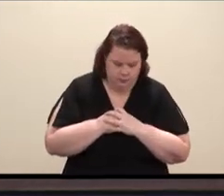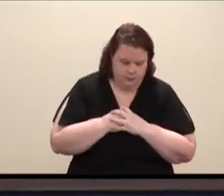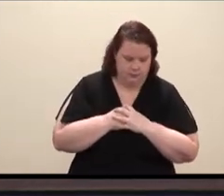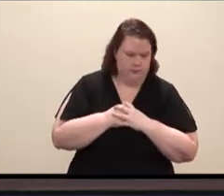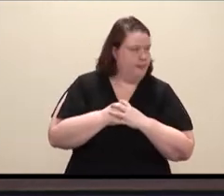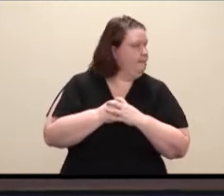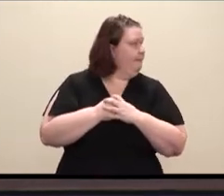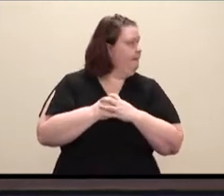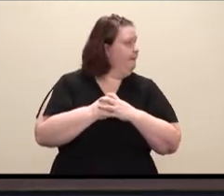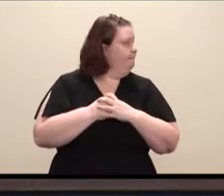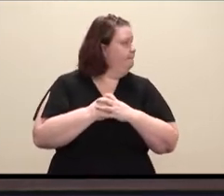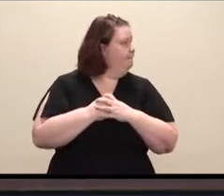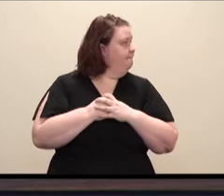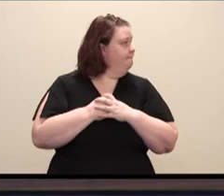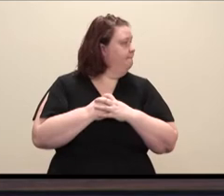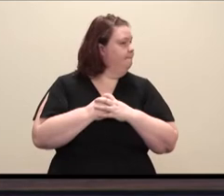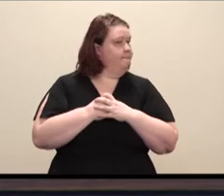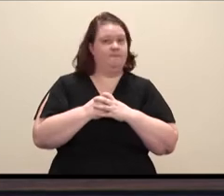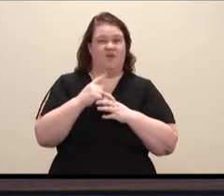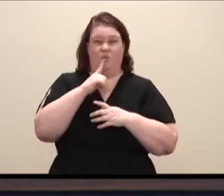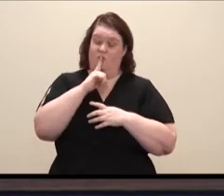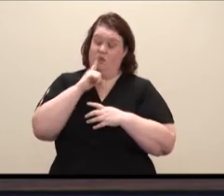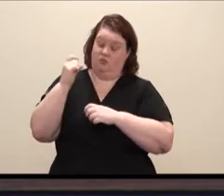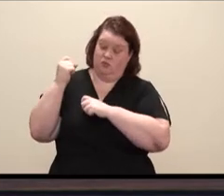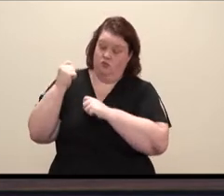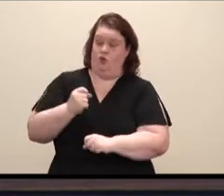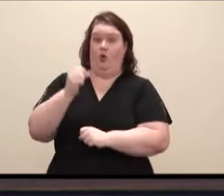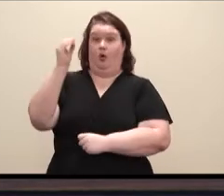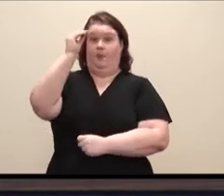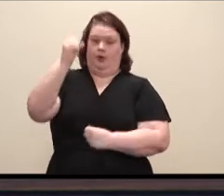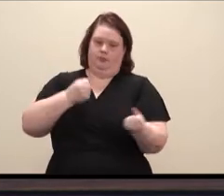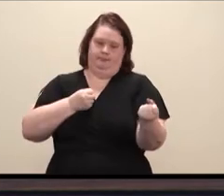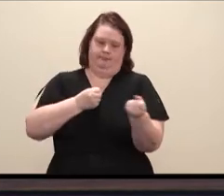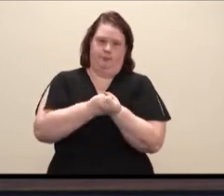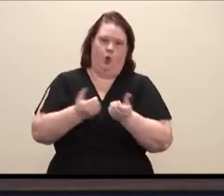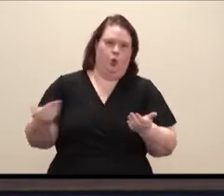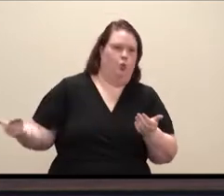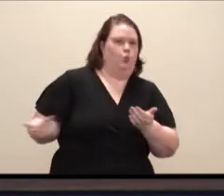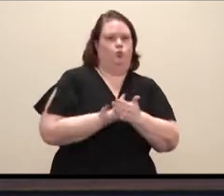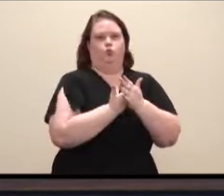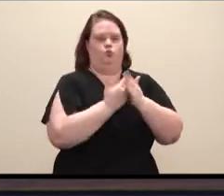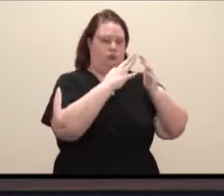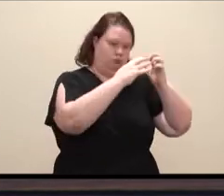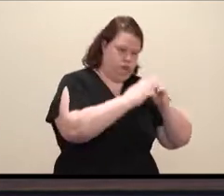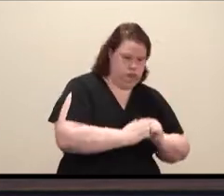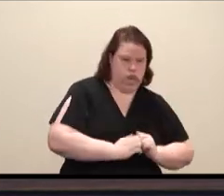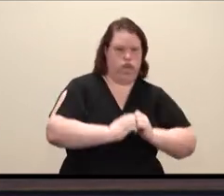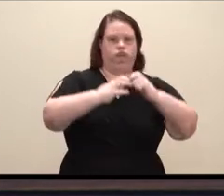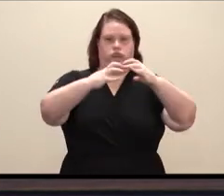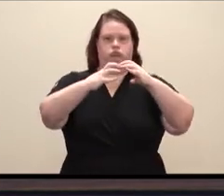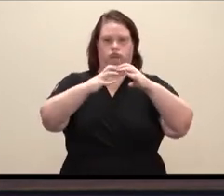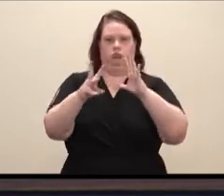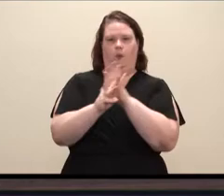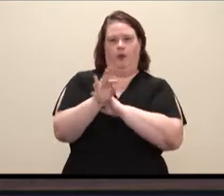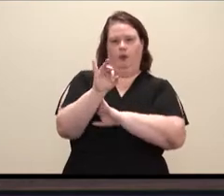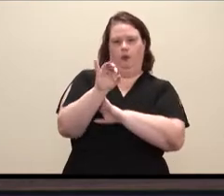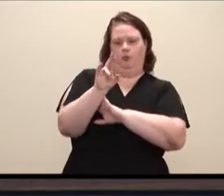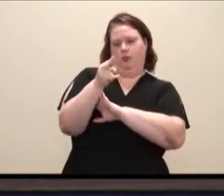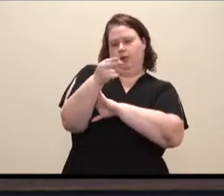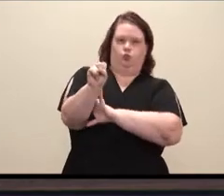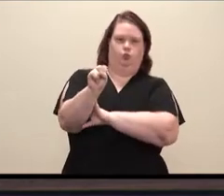strongly pro new building for Waco High School. And so it was exciting to hear that everybody else felt the same way.